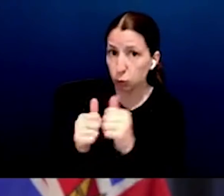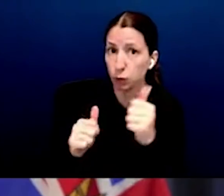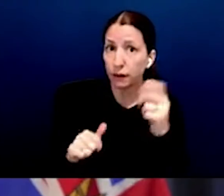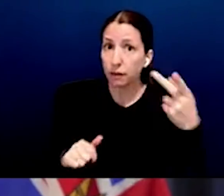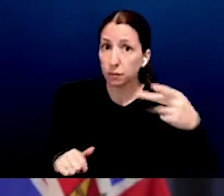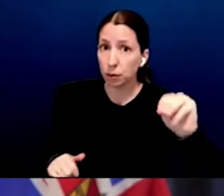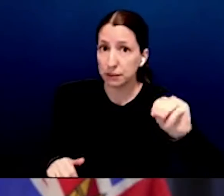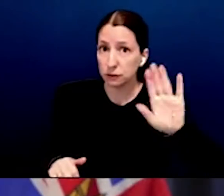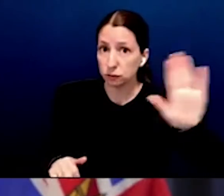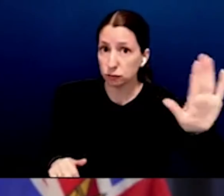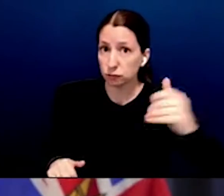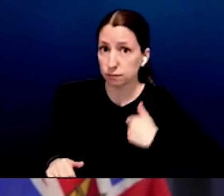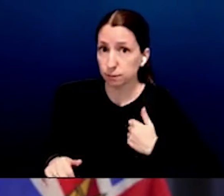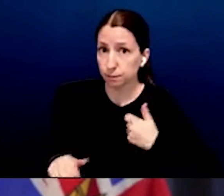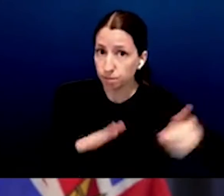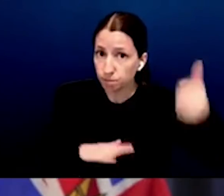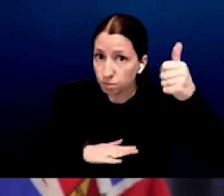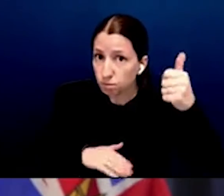you have any